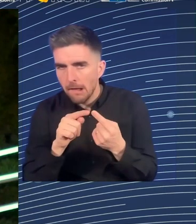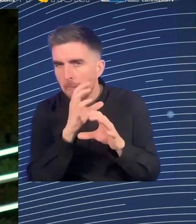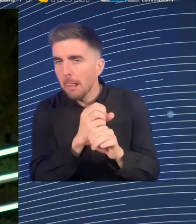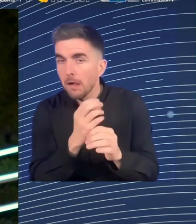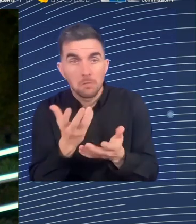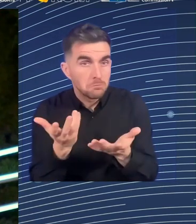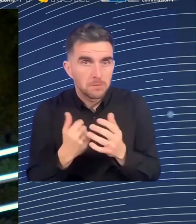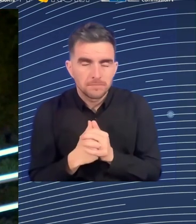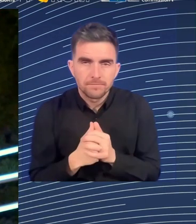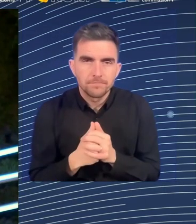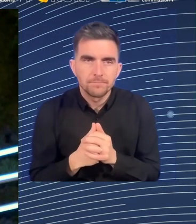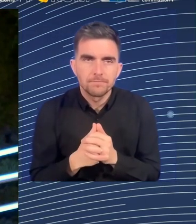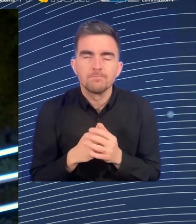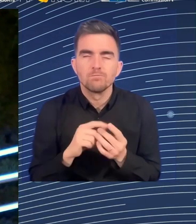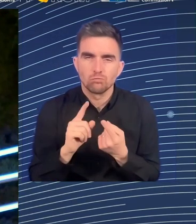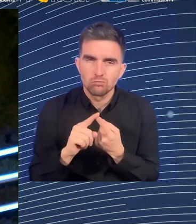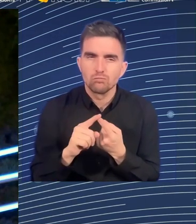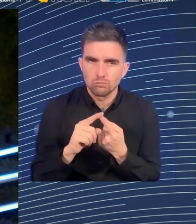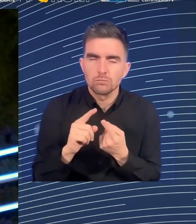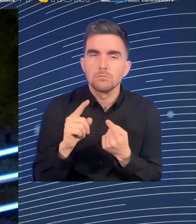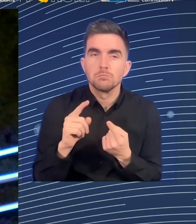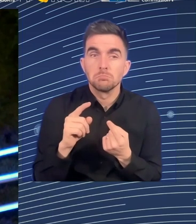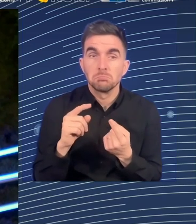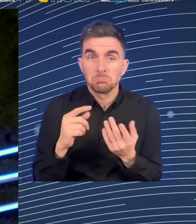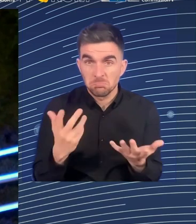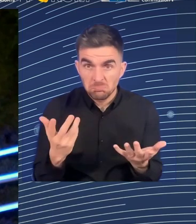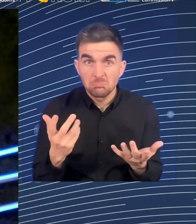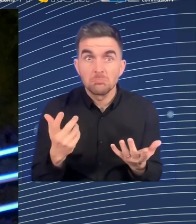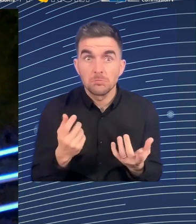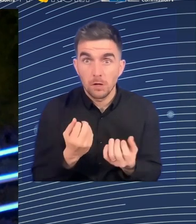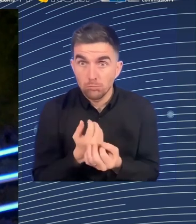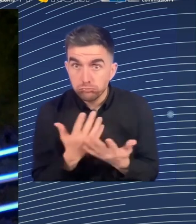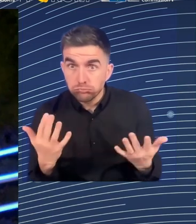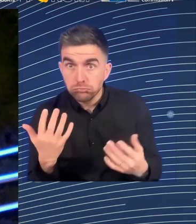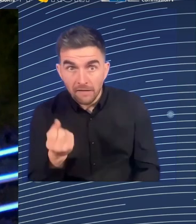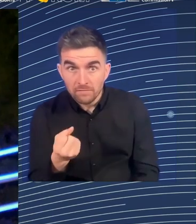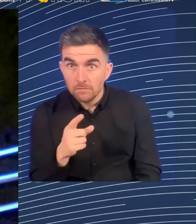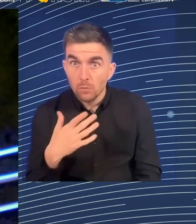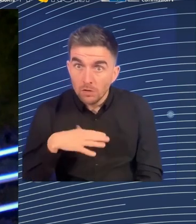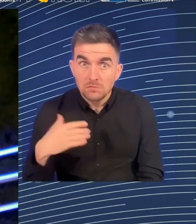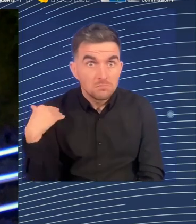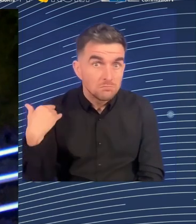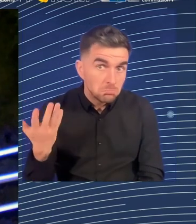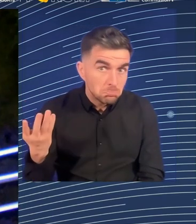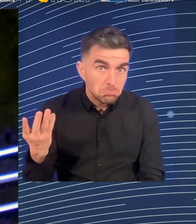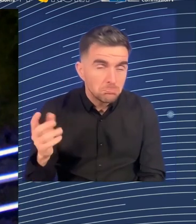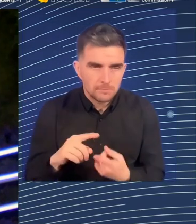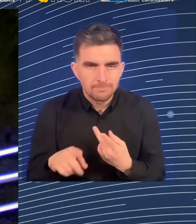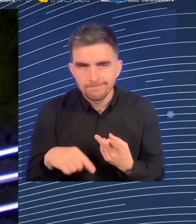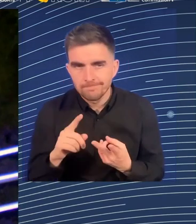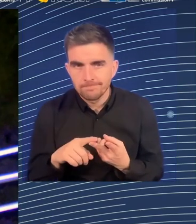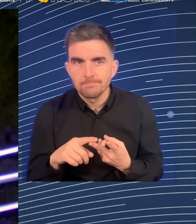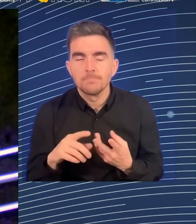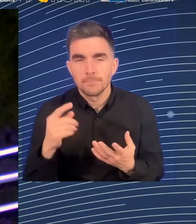communication technology professionals, they're expected to grow in a very fast pace until 2035. And this could bring about